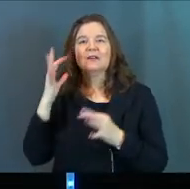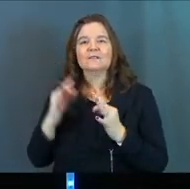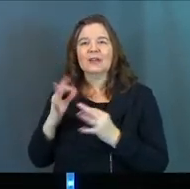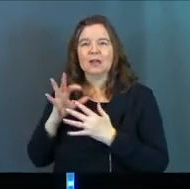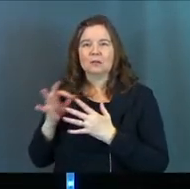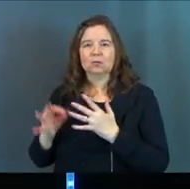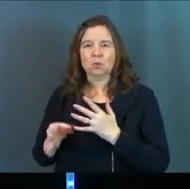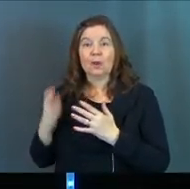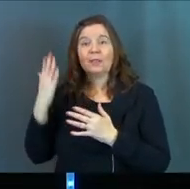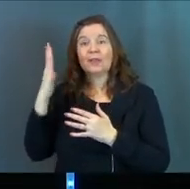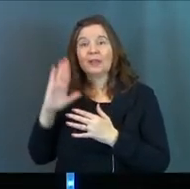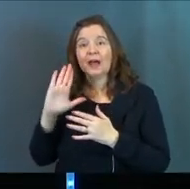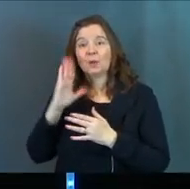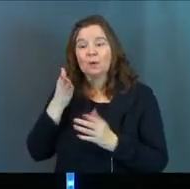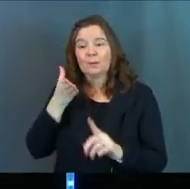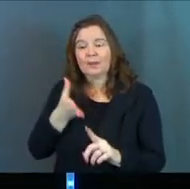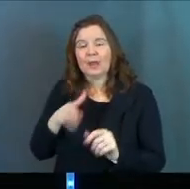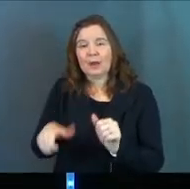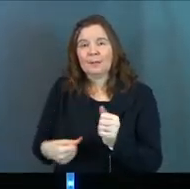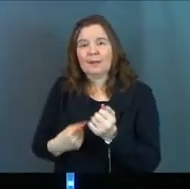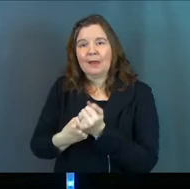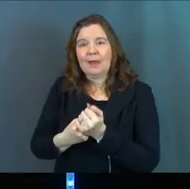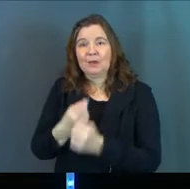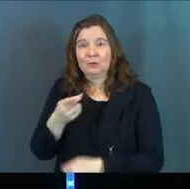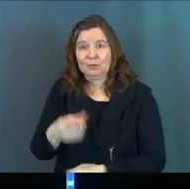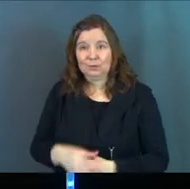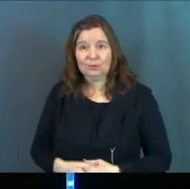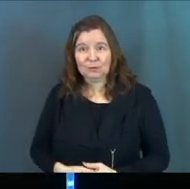choice that God will be there behind you.